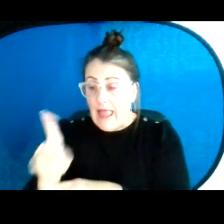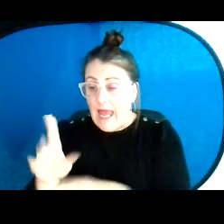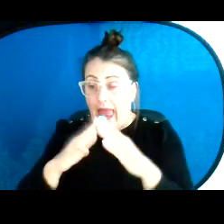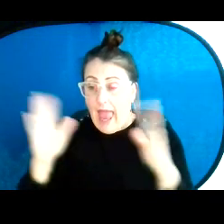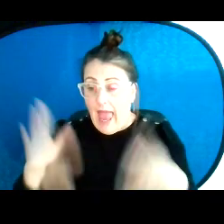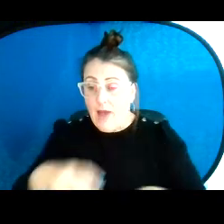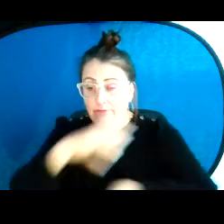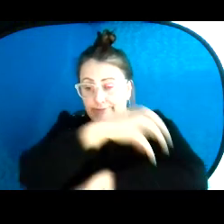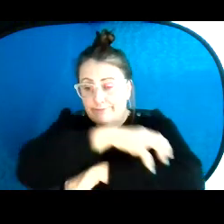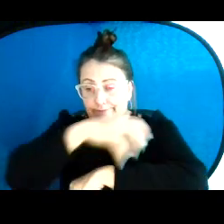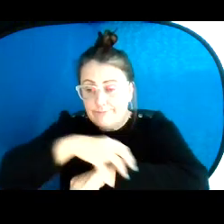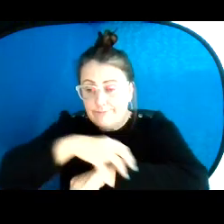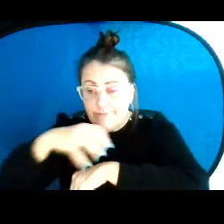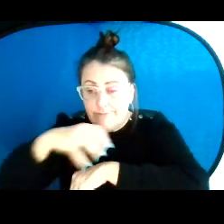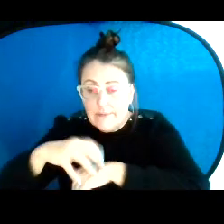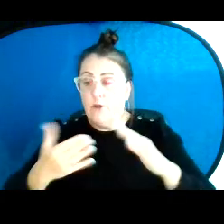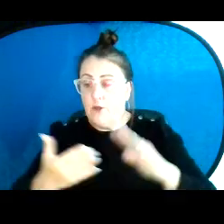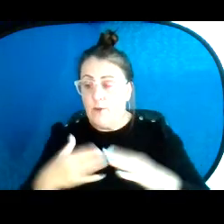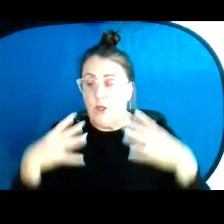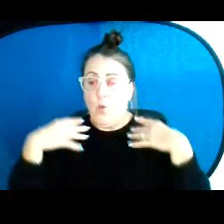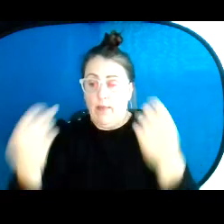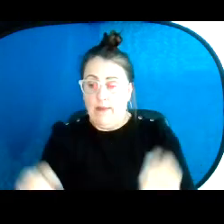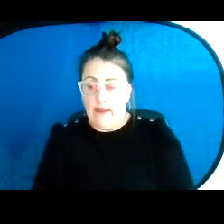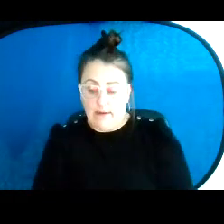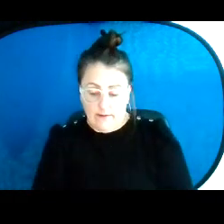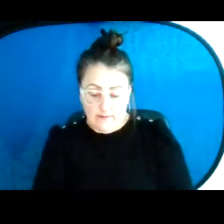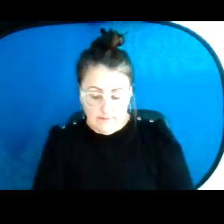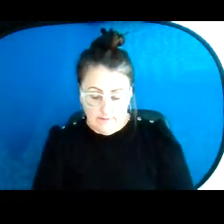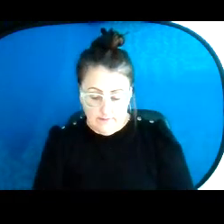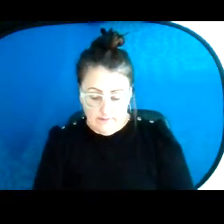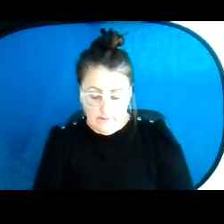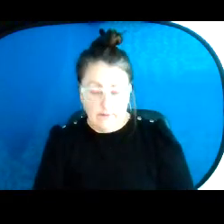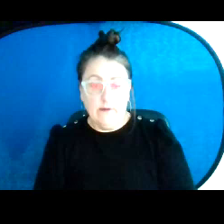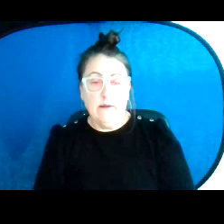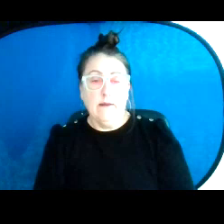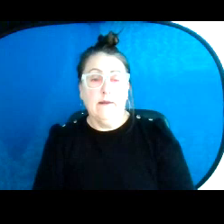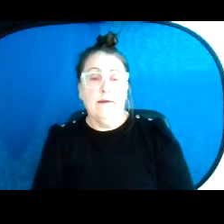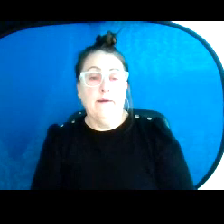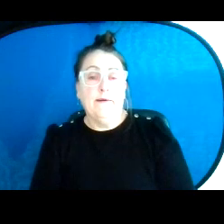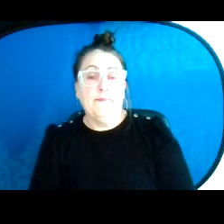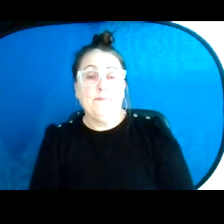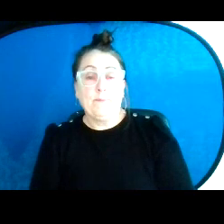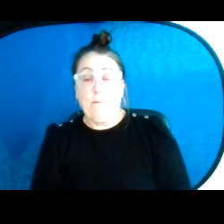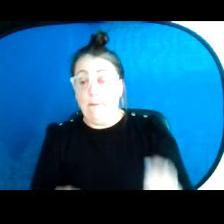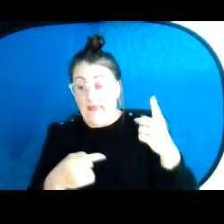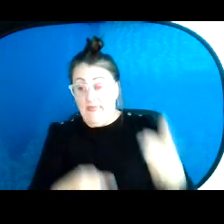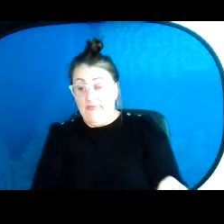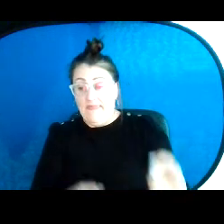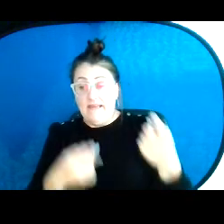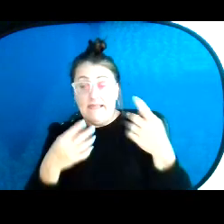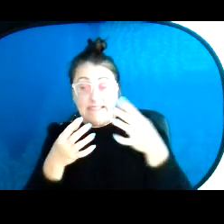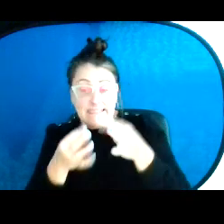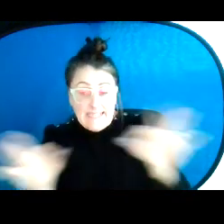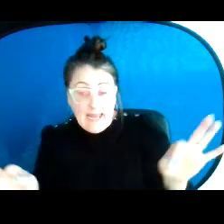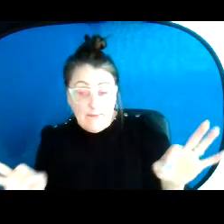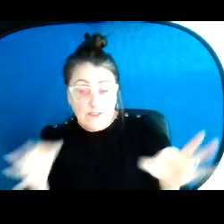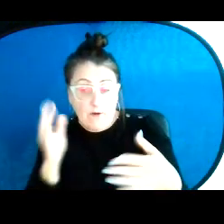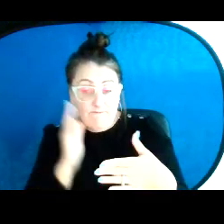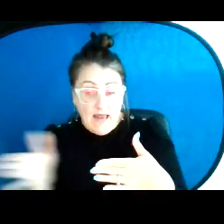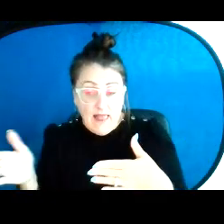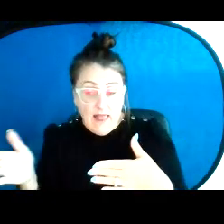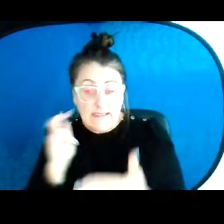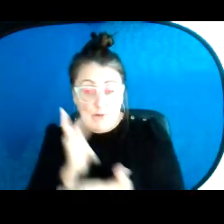community well-being. Next slide, please. These statements were finalized by the committee and approved